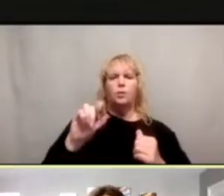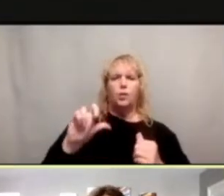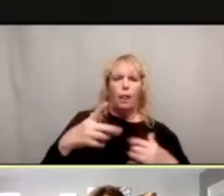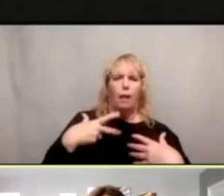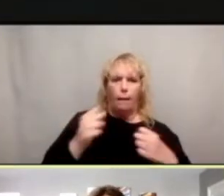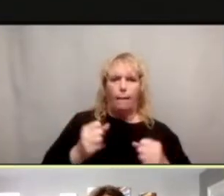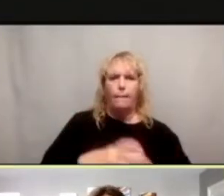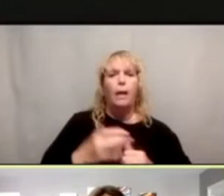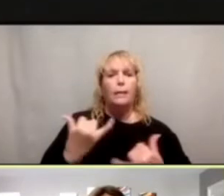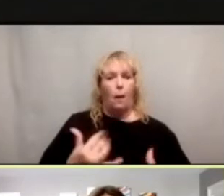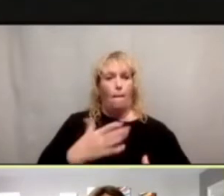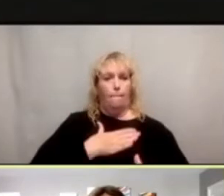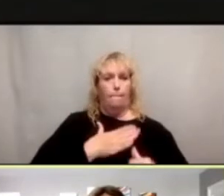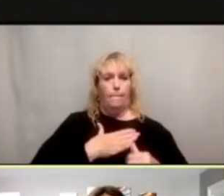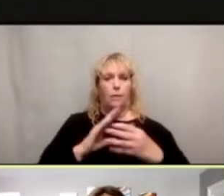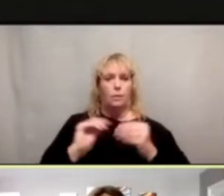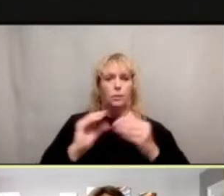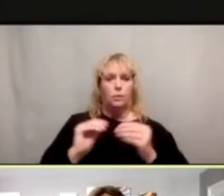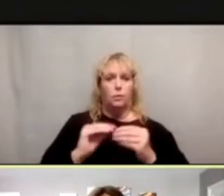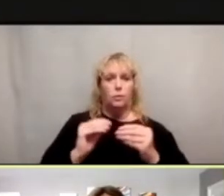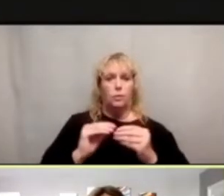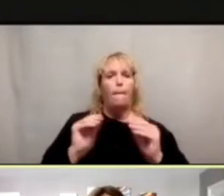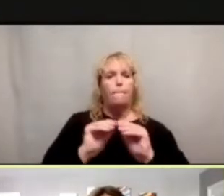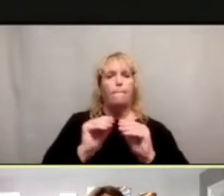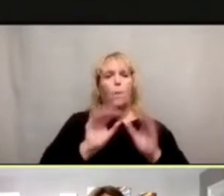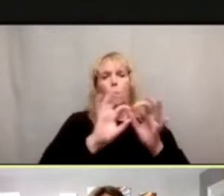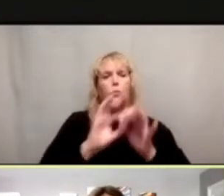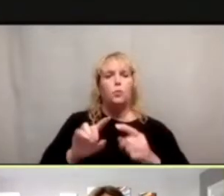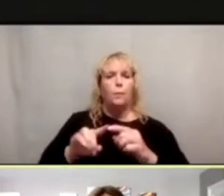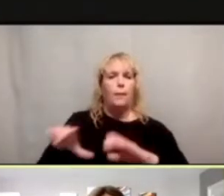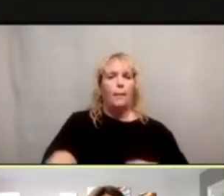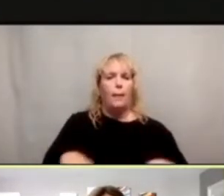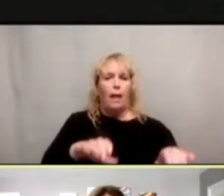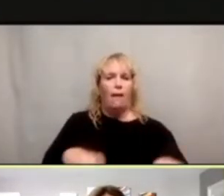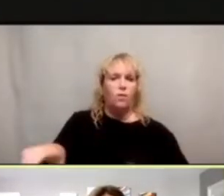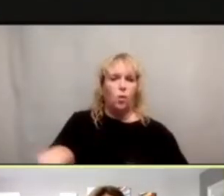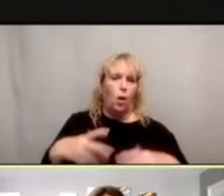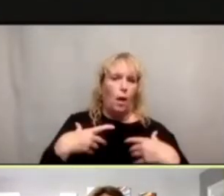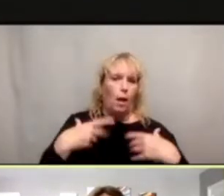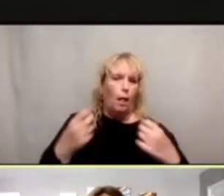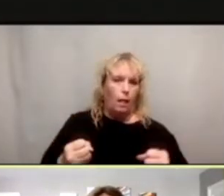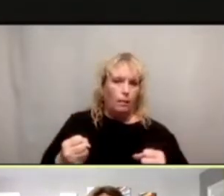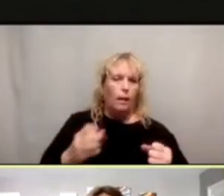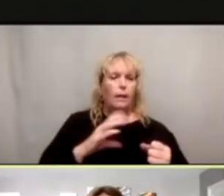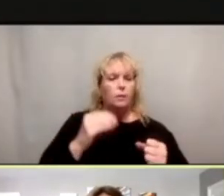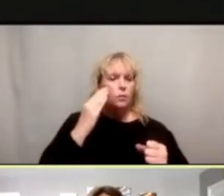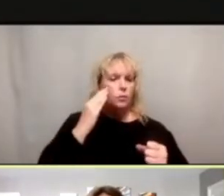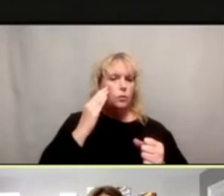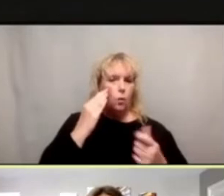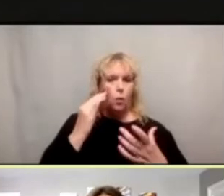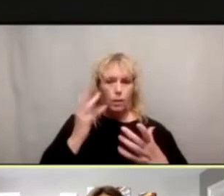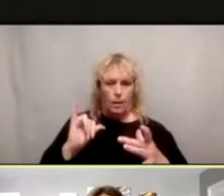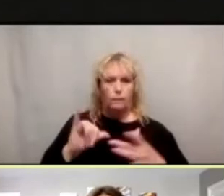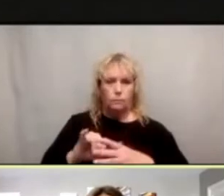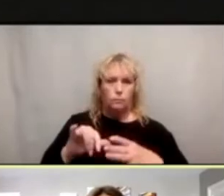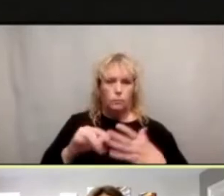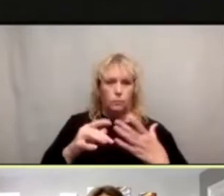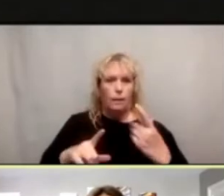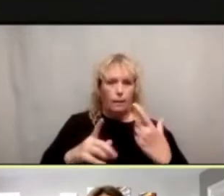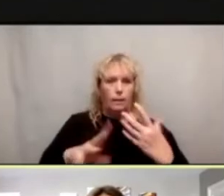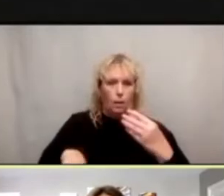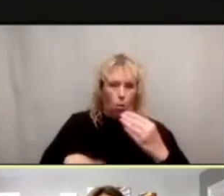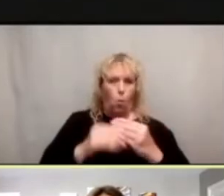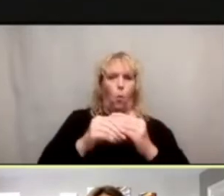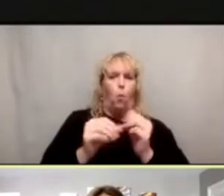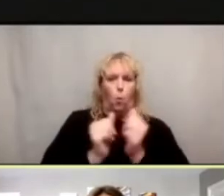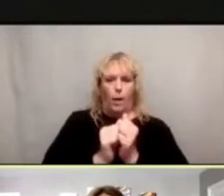focus of my talk is more on the behavioral health changes and recognizing that, in addition to COVID, we've